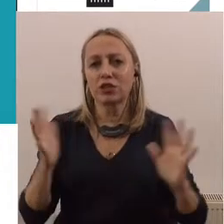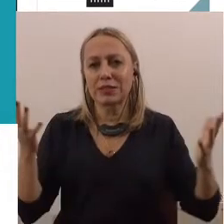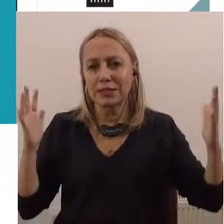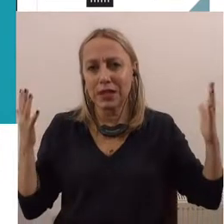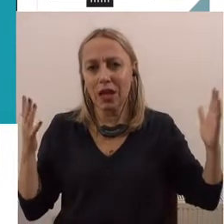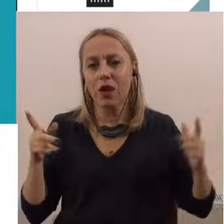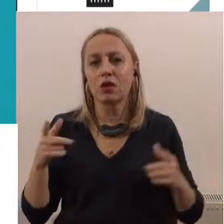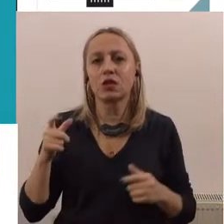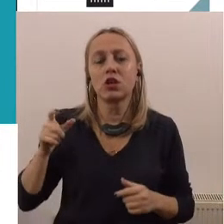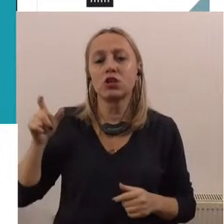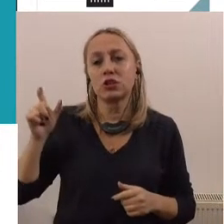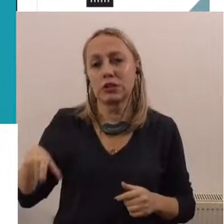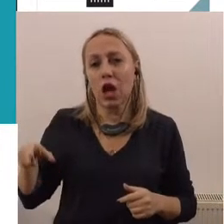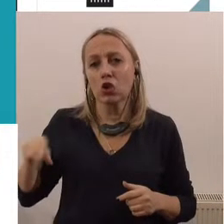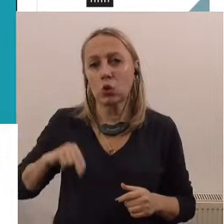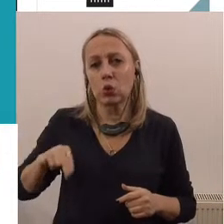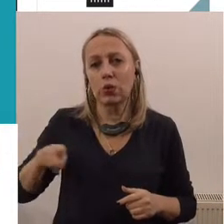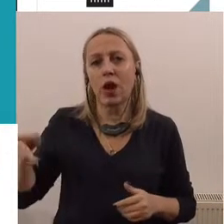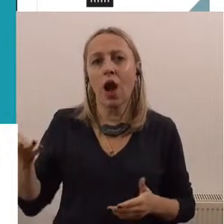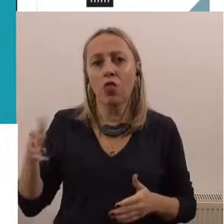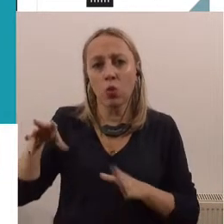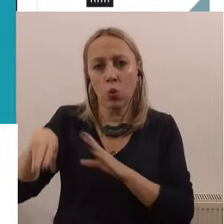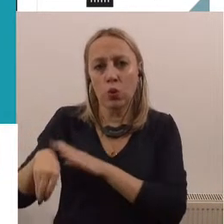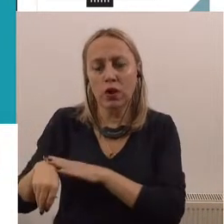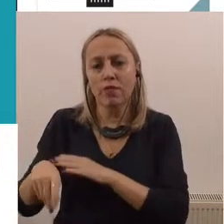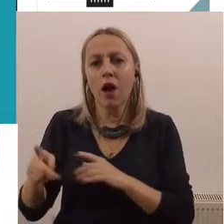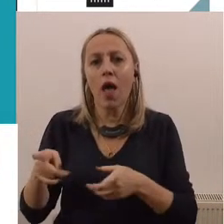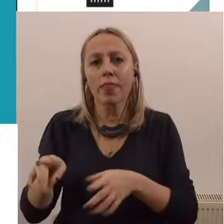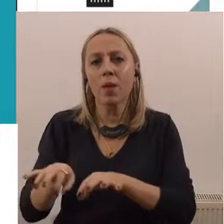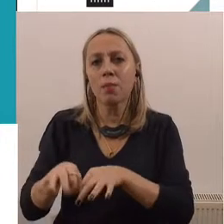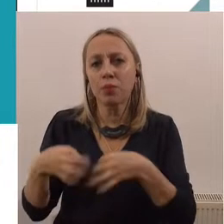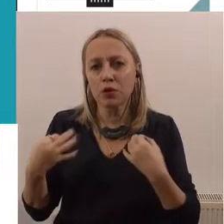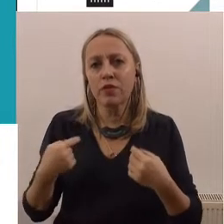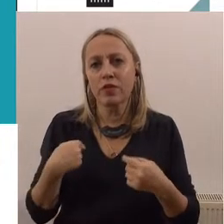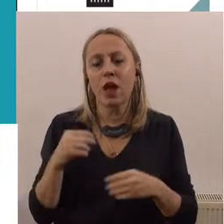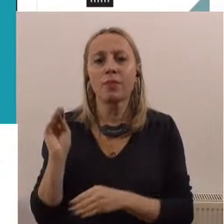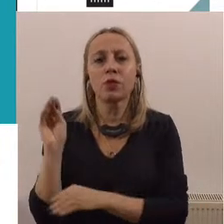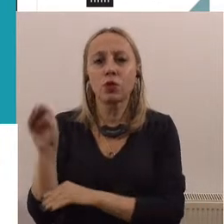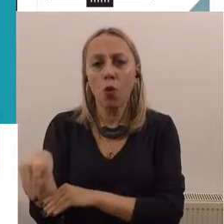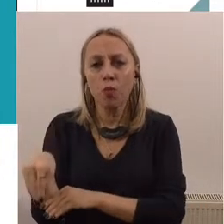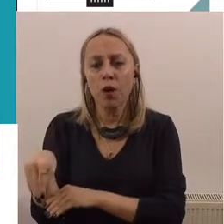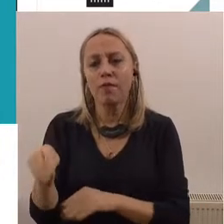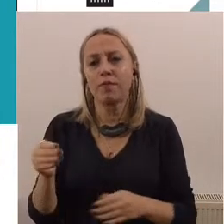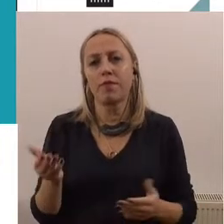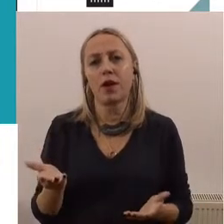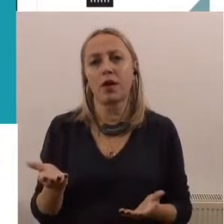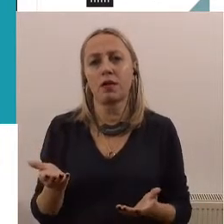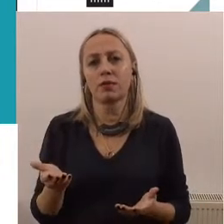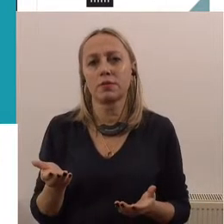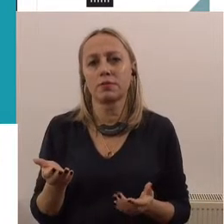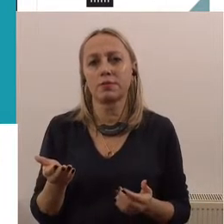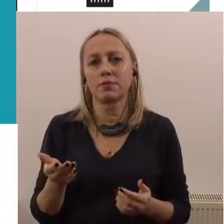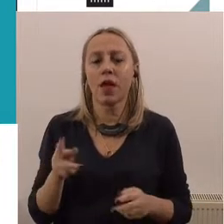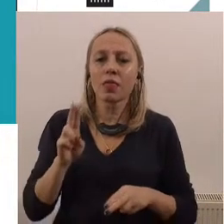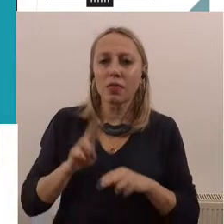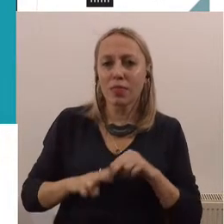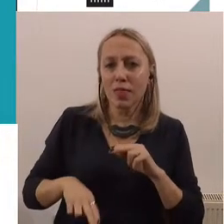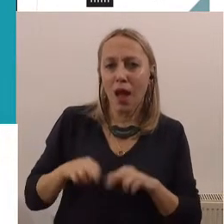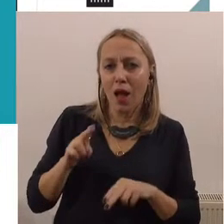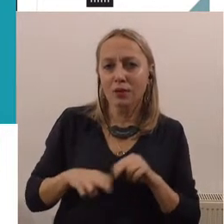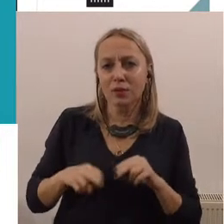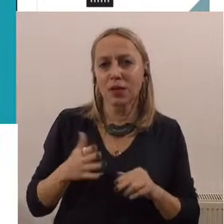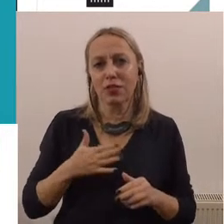put a new narration that it's our future, that trees are not only